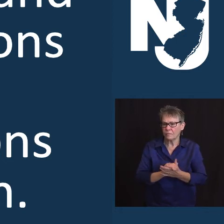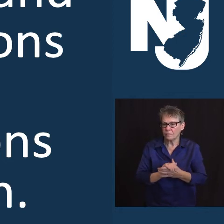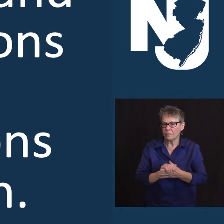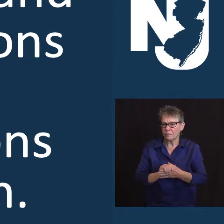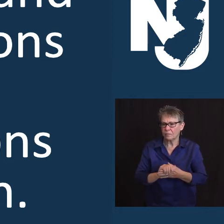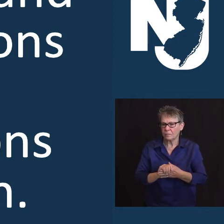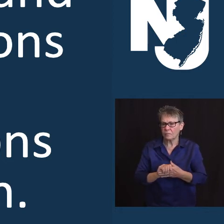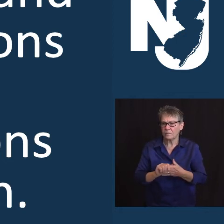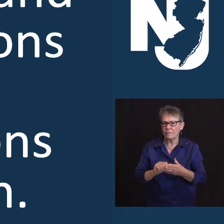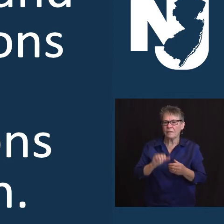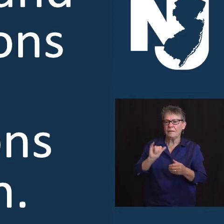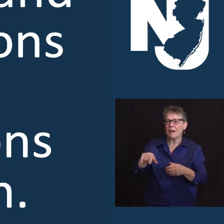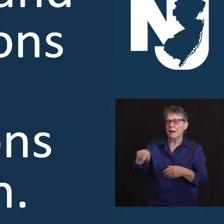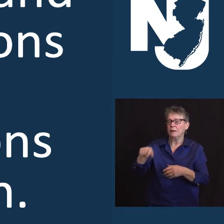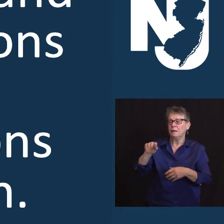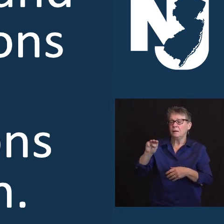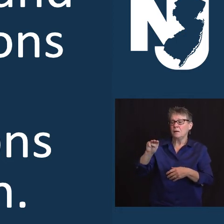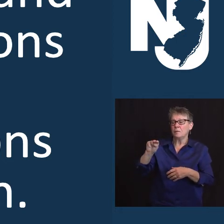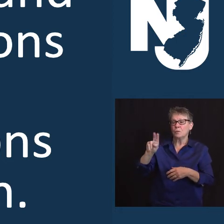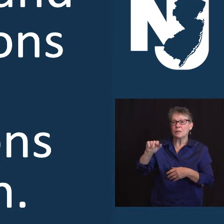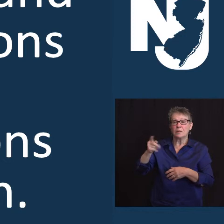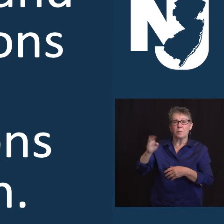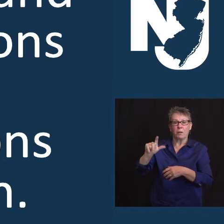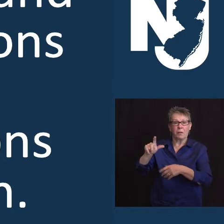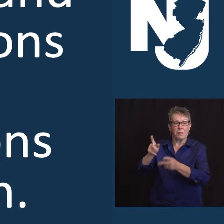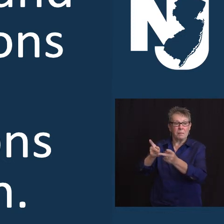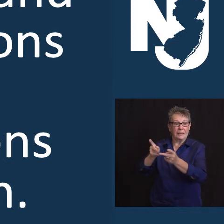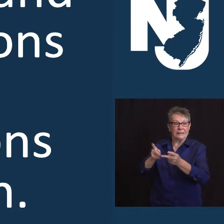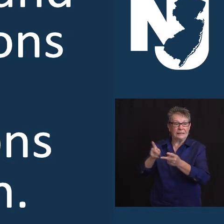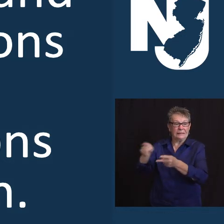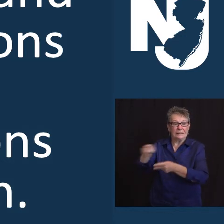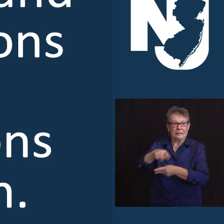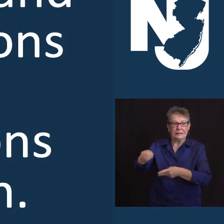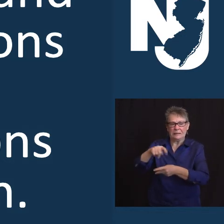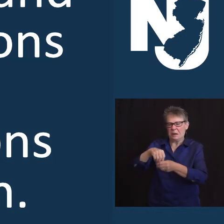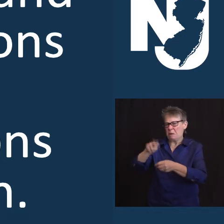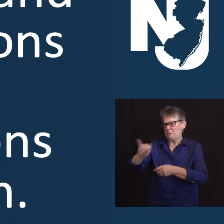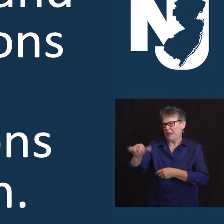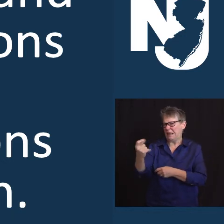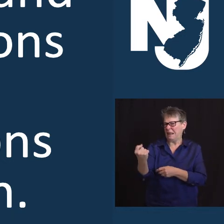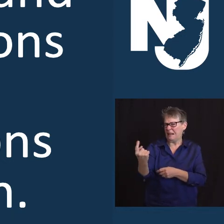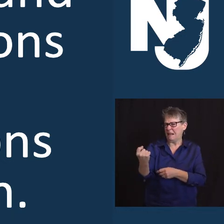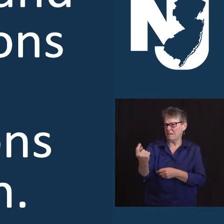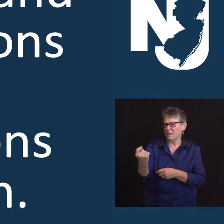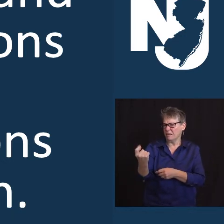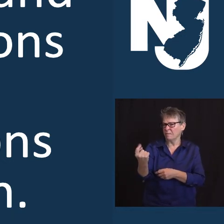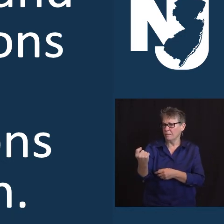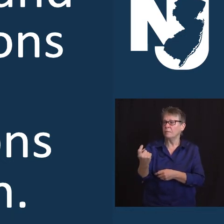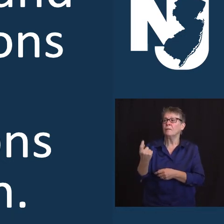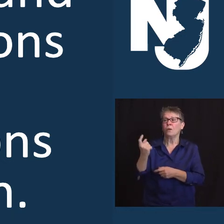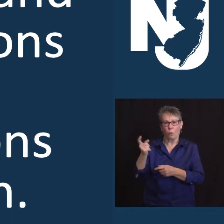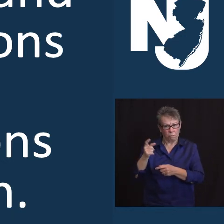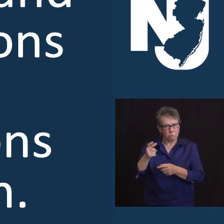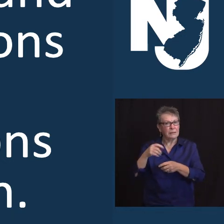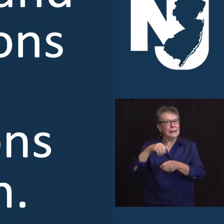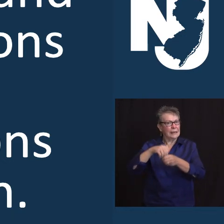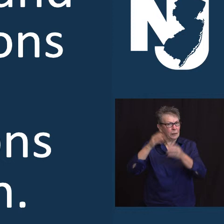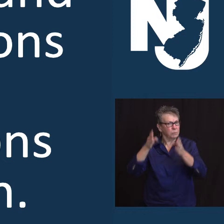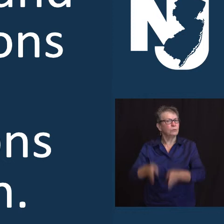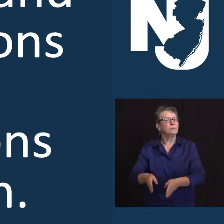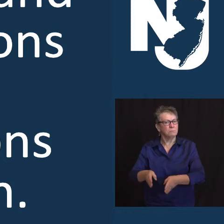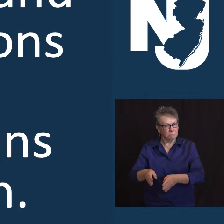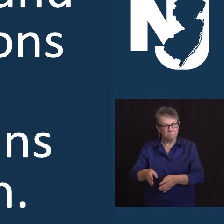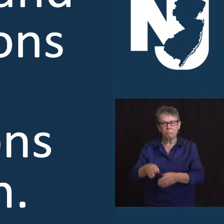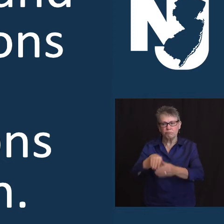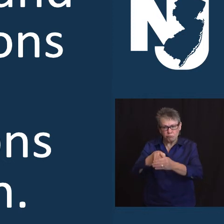scheduled for May 11th, will be conducted in person. As always, voters will have the ability to request a vote